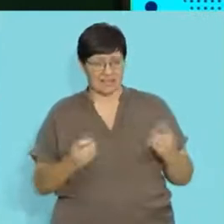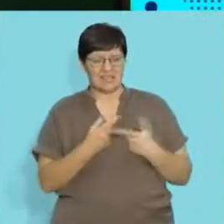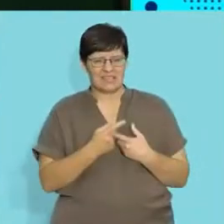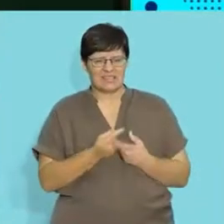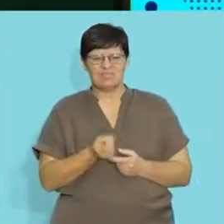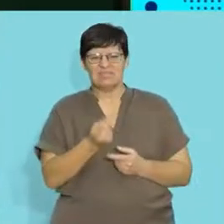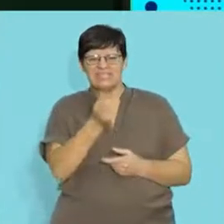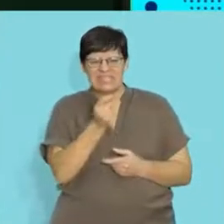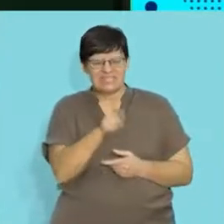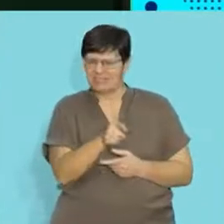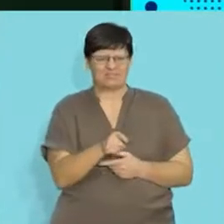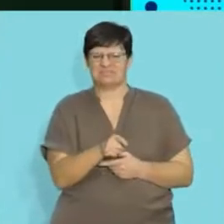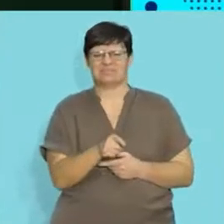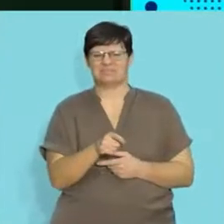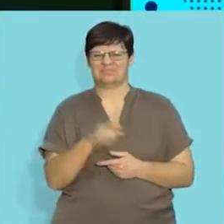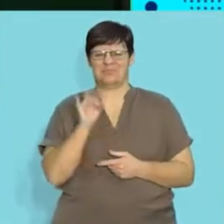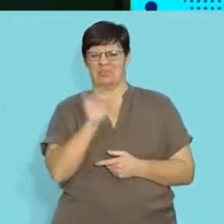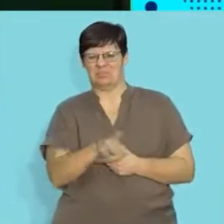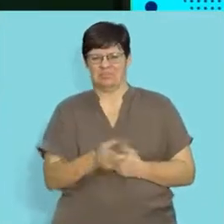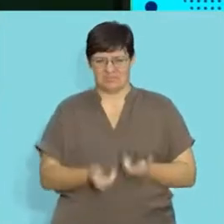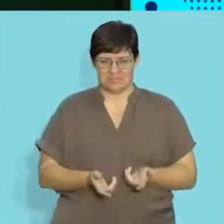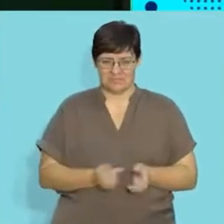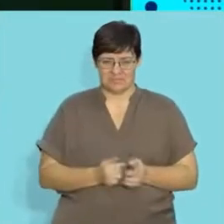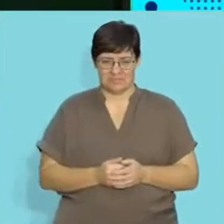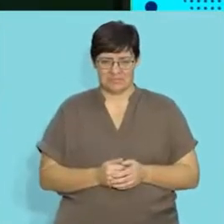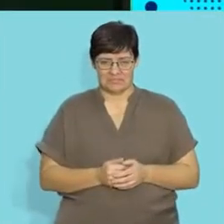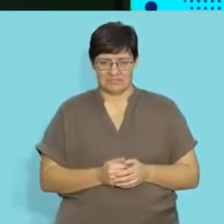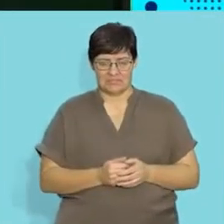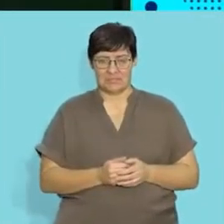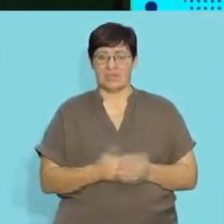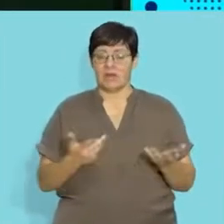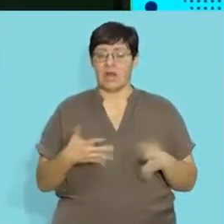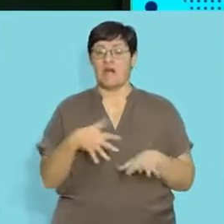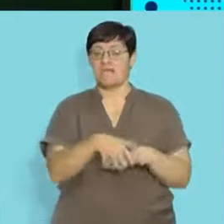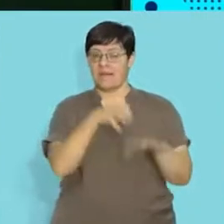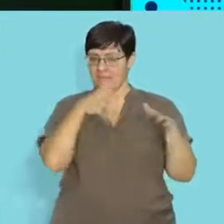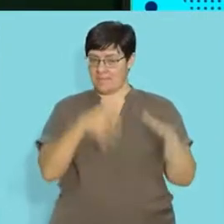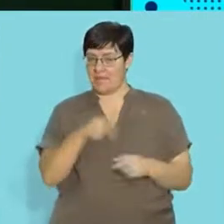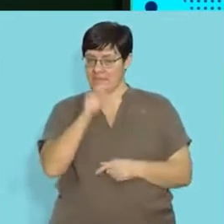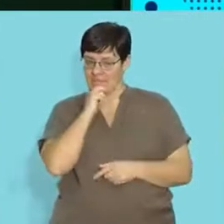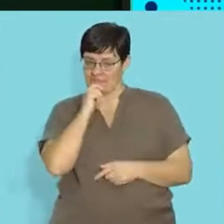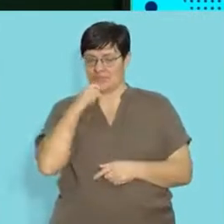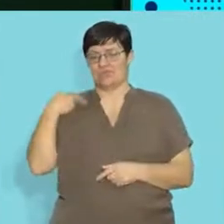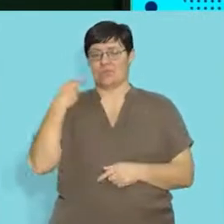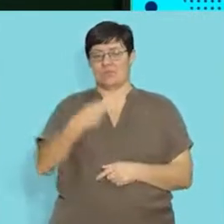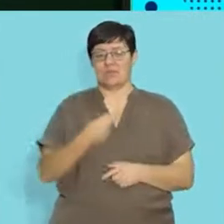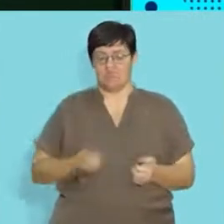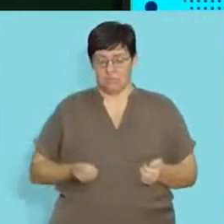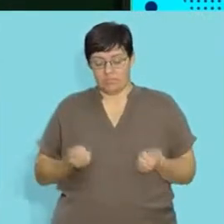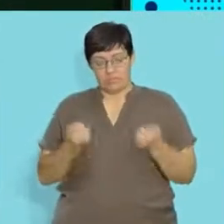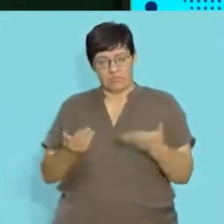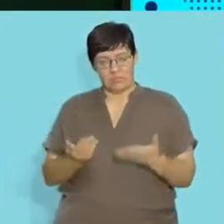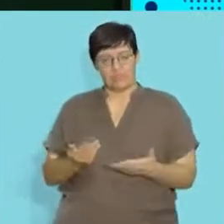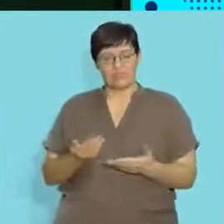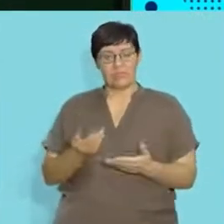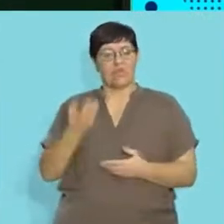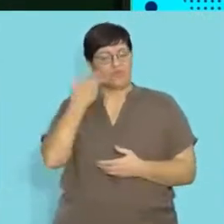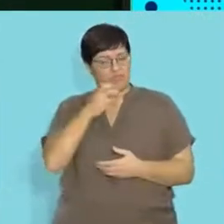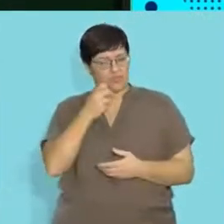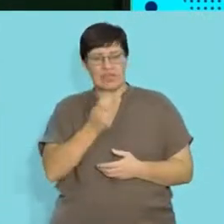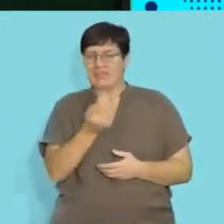and pips can really become an inconvenience. Okay, well, farmers have been able to use hormones to produce fruit that are